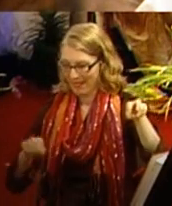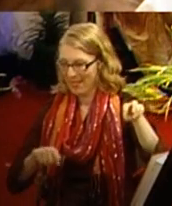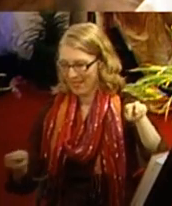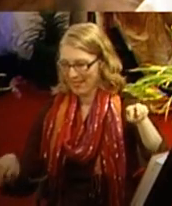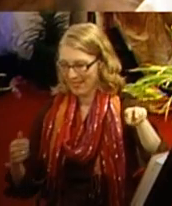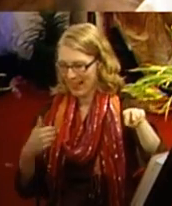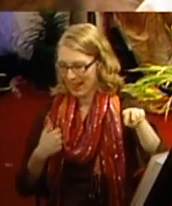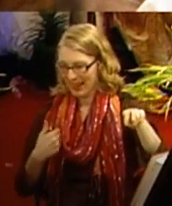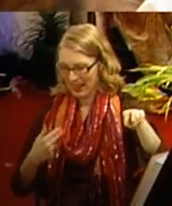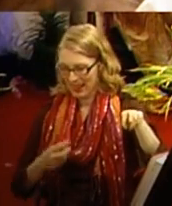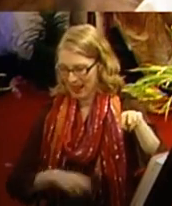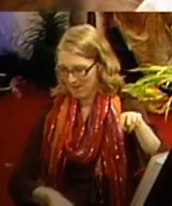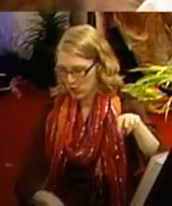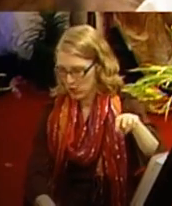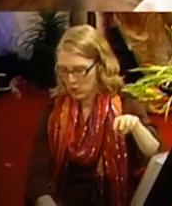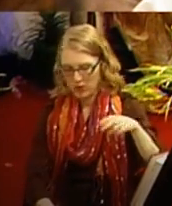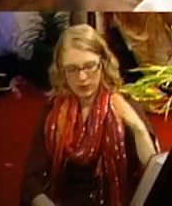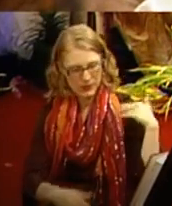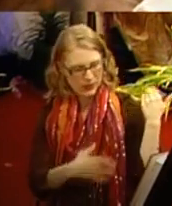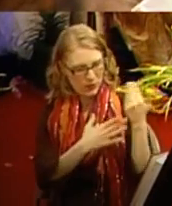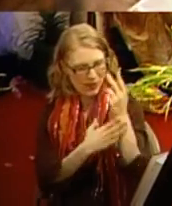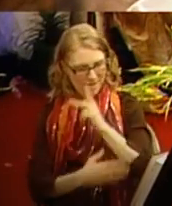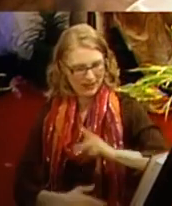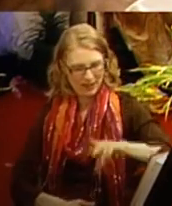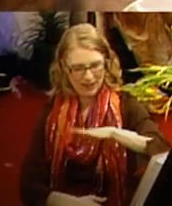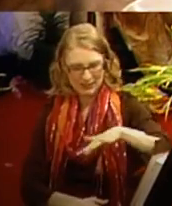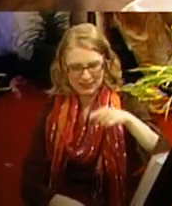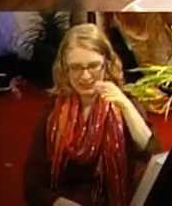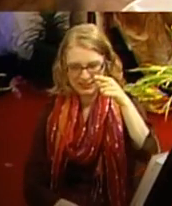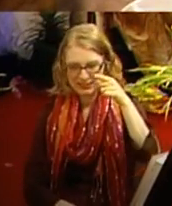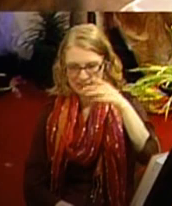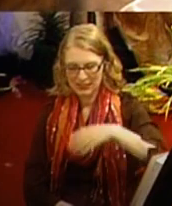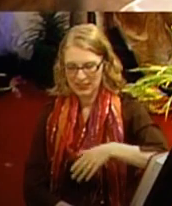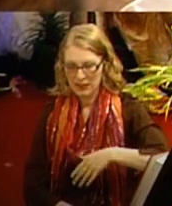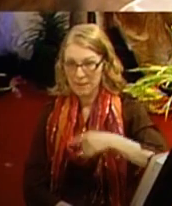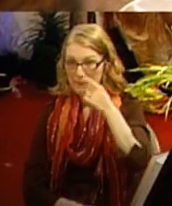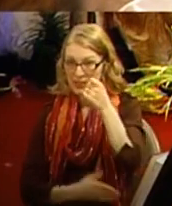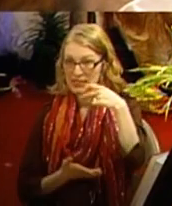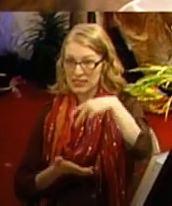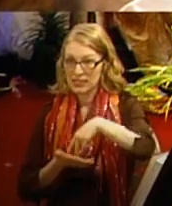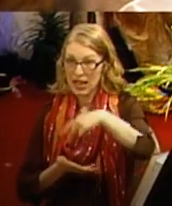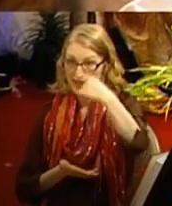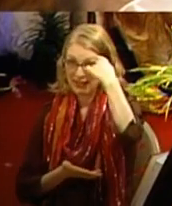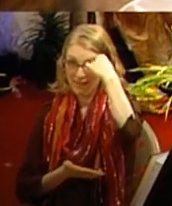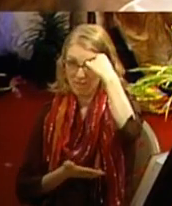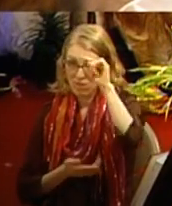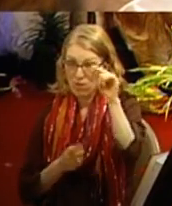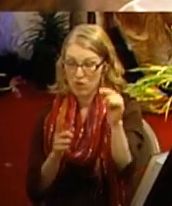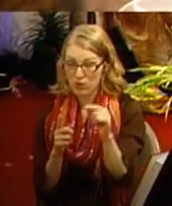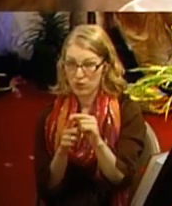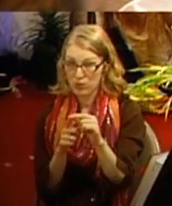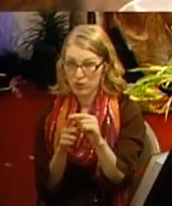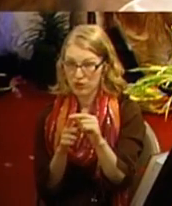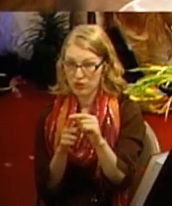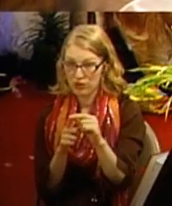And we'll get to God's kingdom before anybody else, because standing for the word,